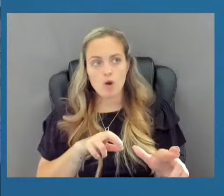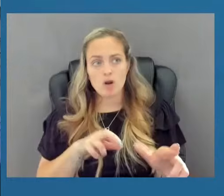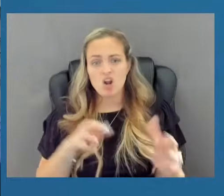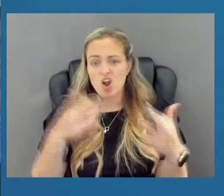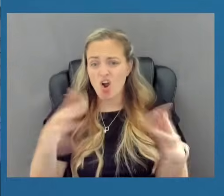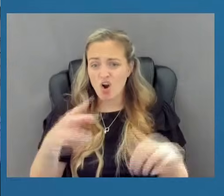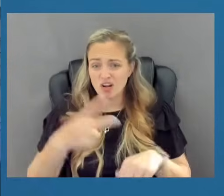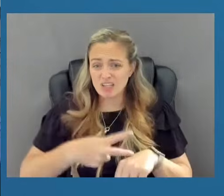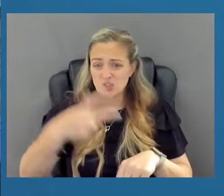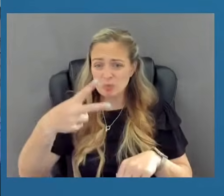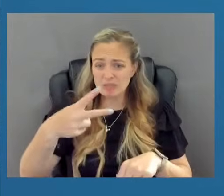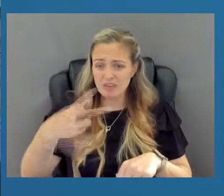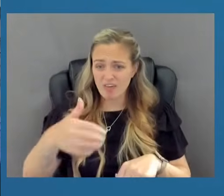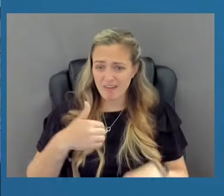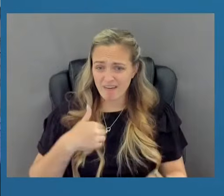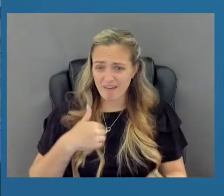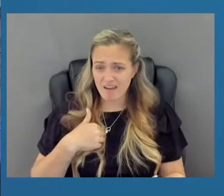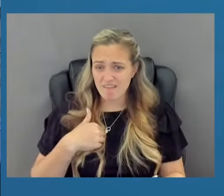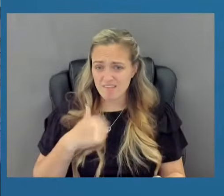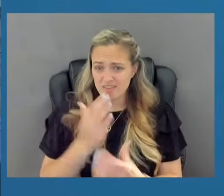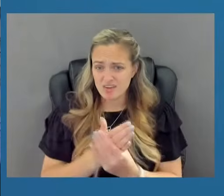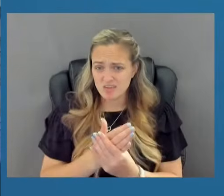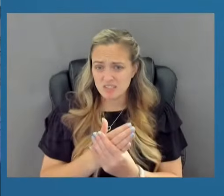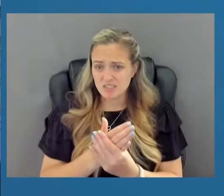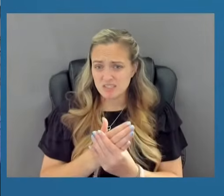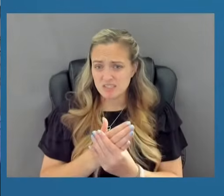duplicate copy of it in the file.